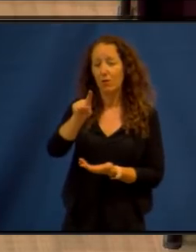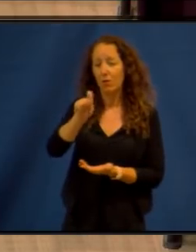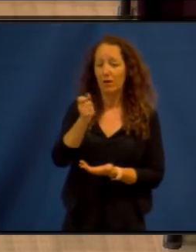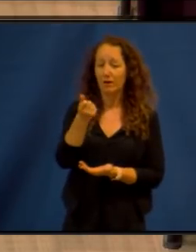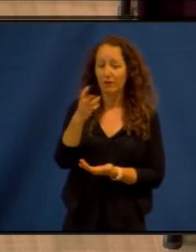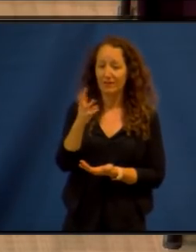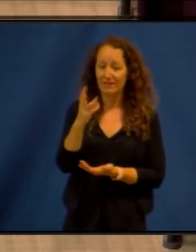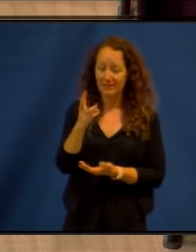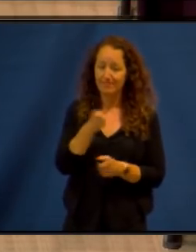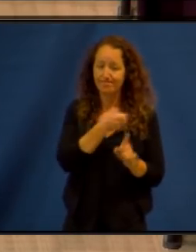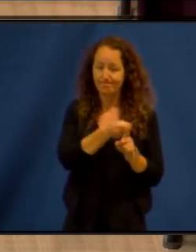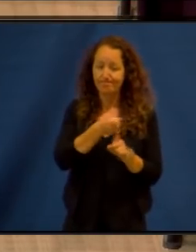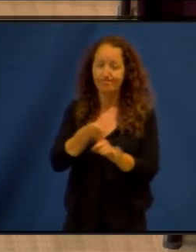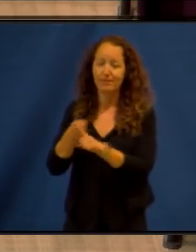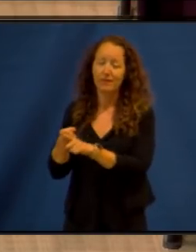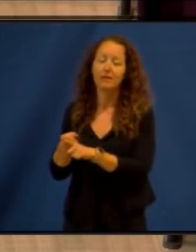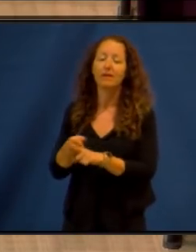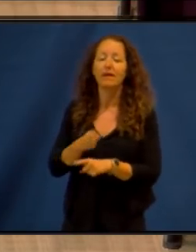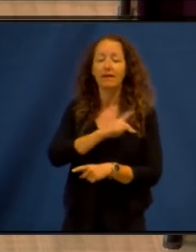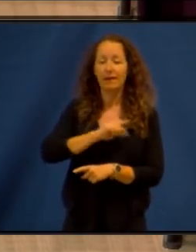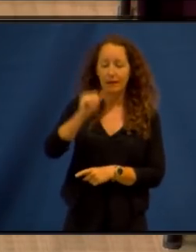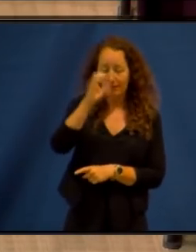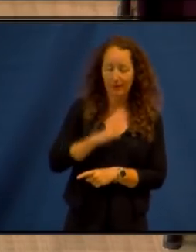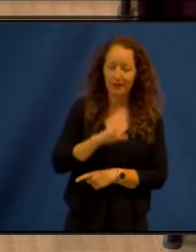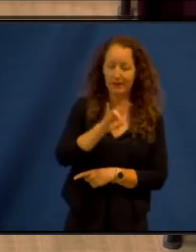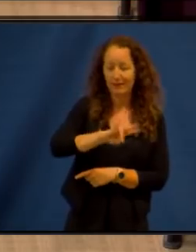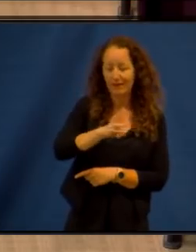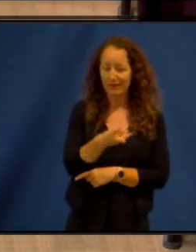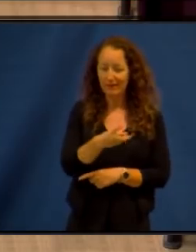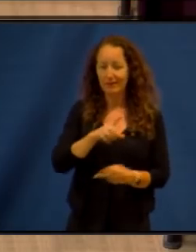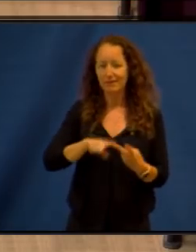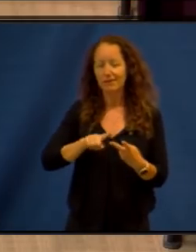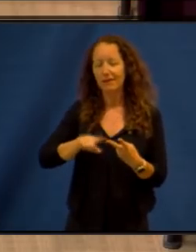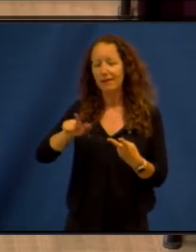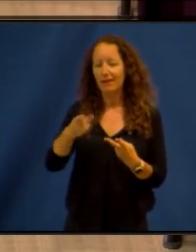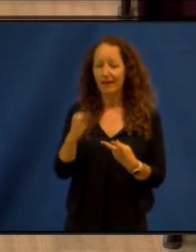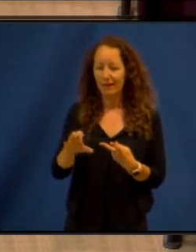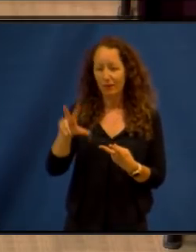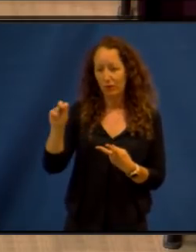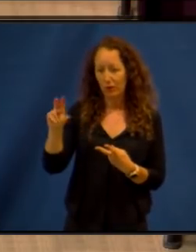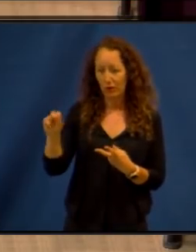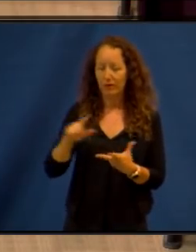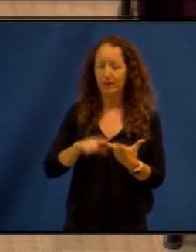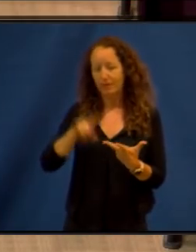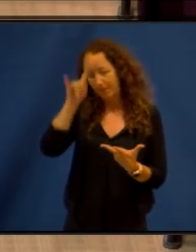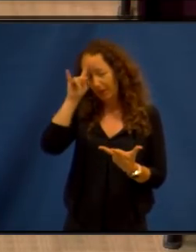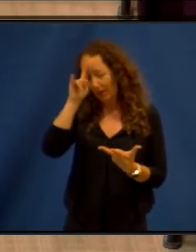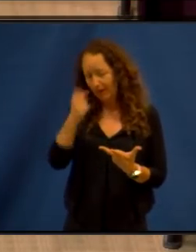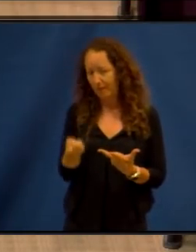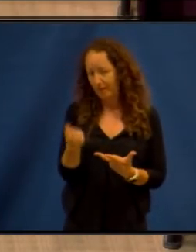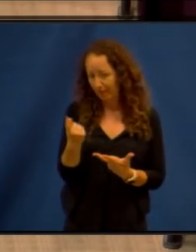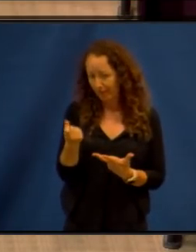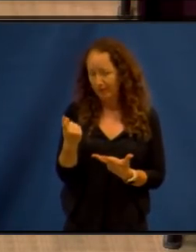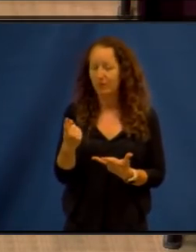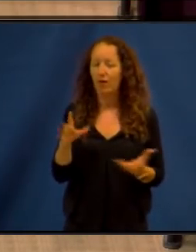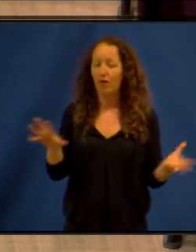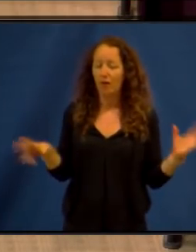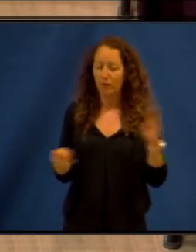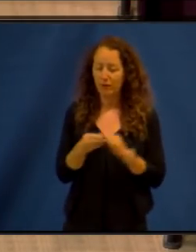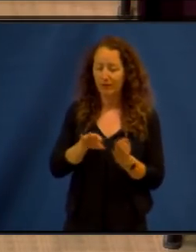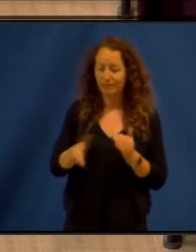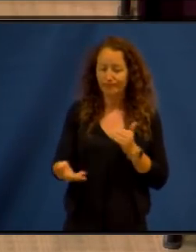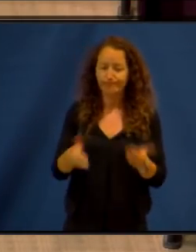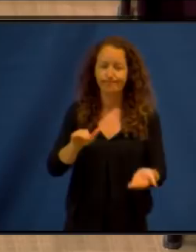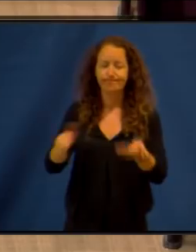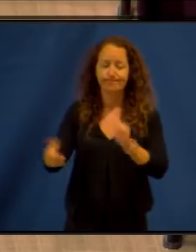in Kingman, 30 in Lake Havasu, 11 in Bullhead City, and there are 10 deaths. I'd like to start off first